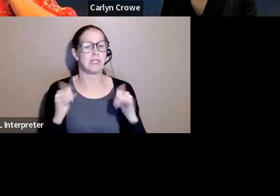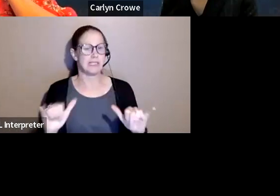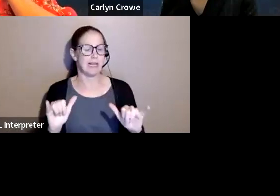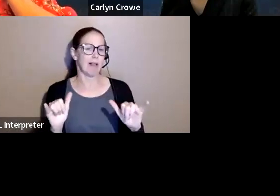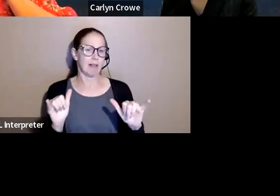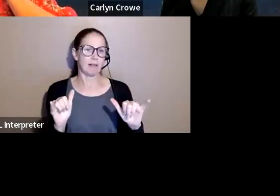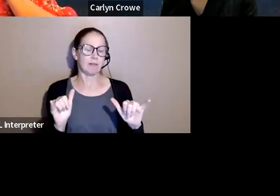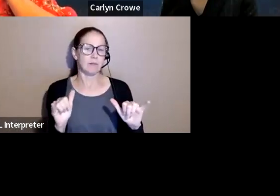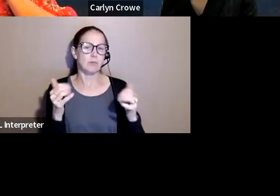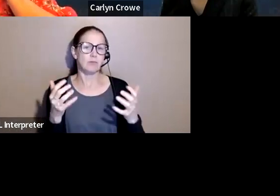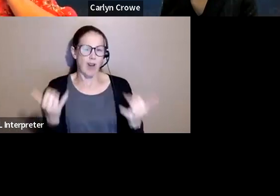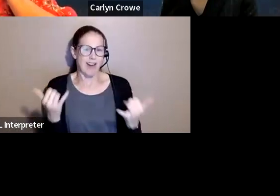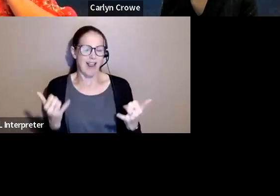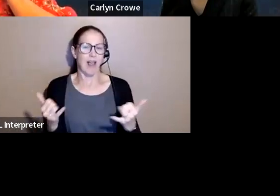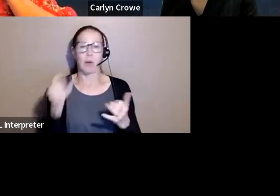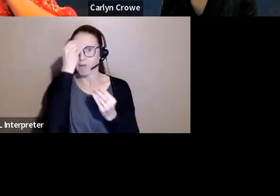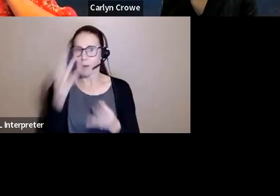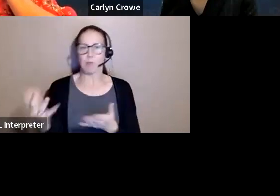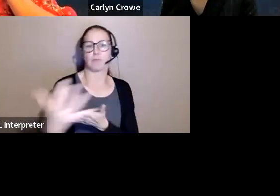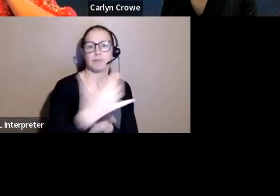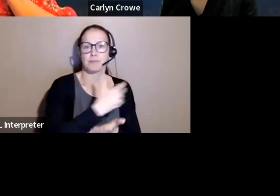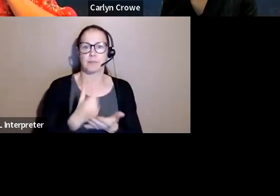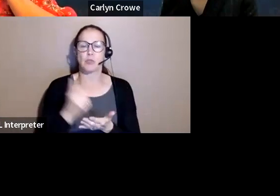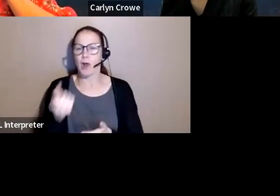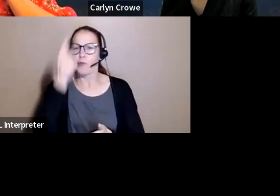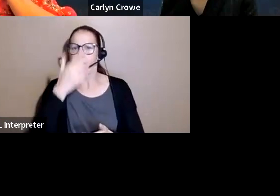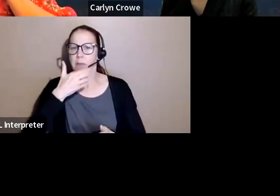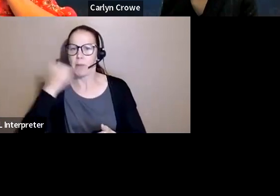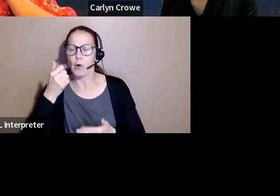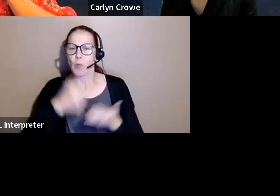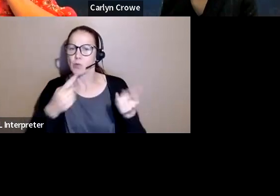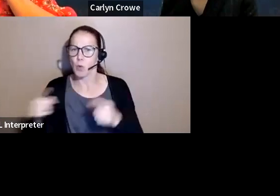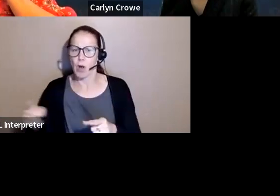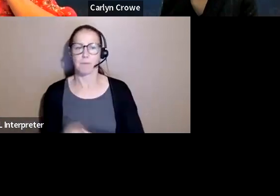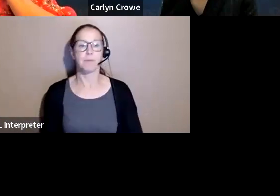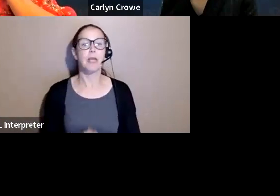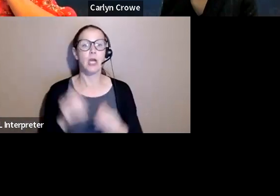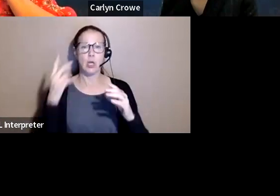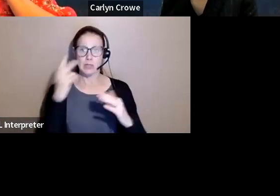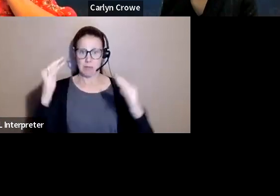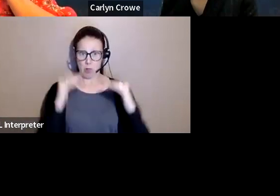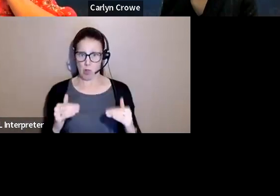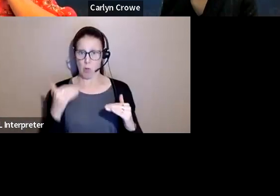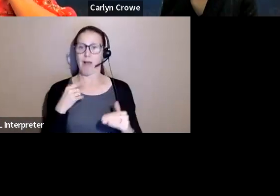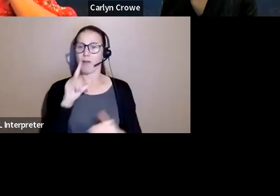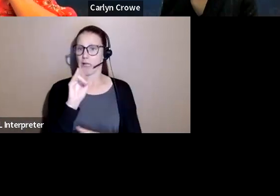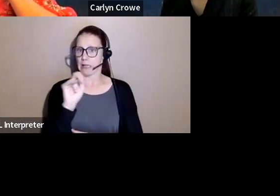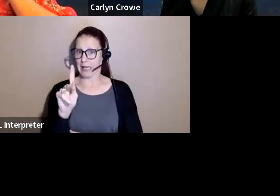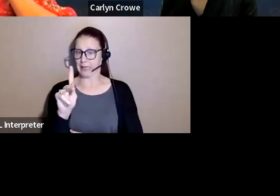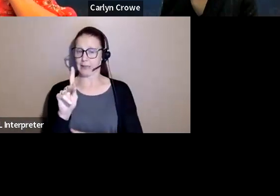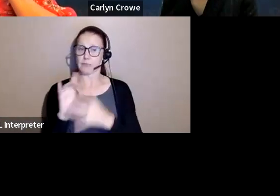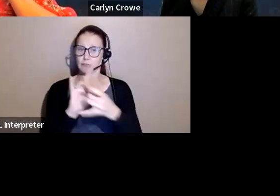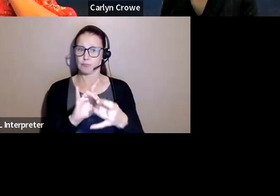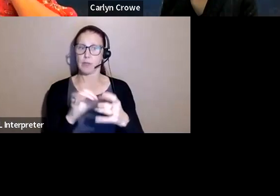at gathering information to understand it better. So what you see below is a link on the slide